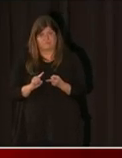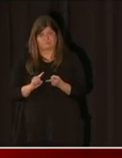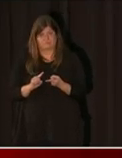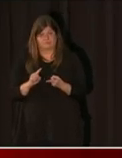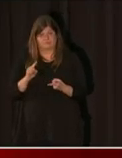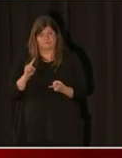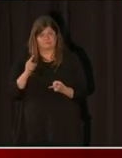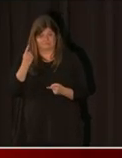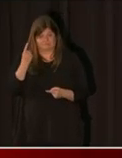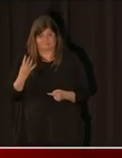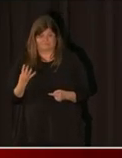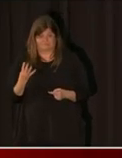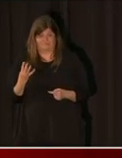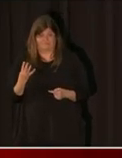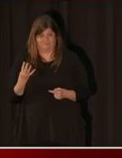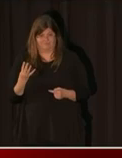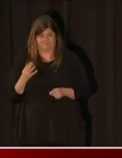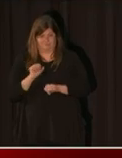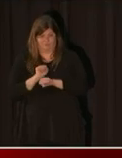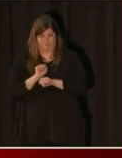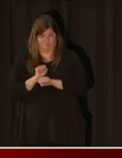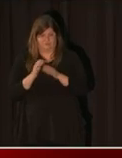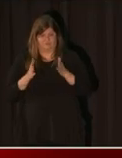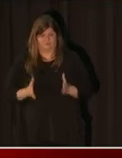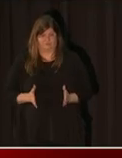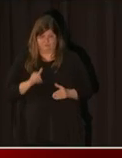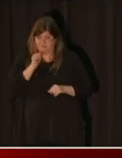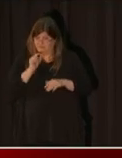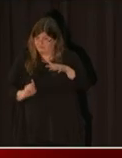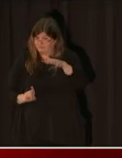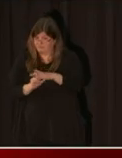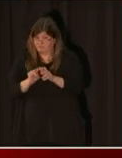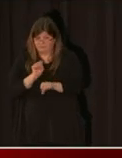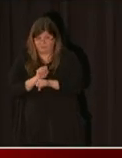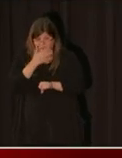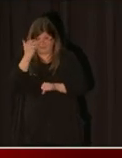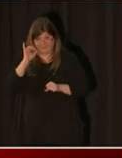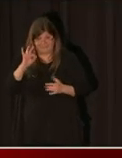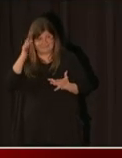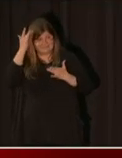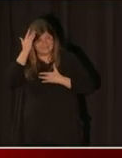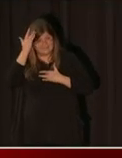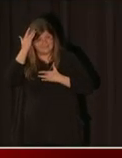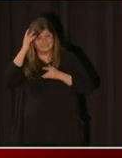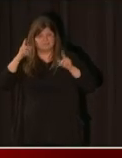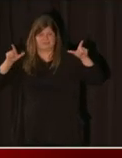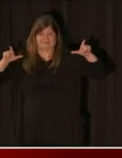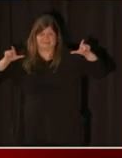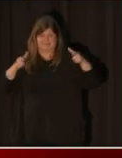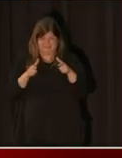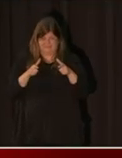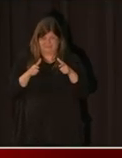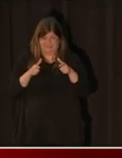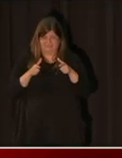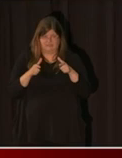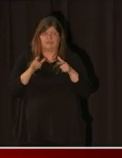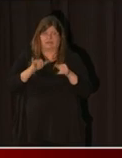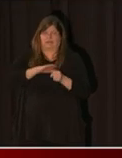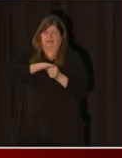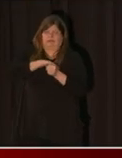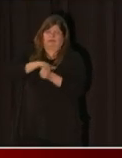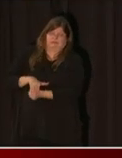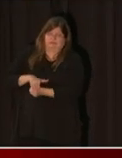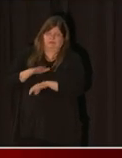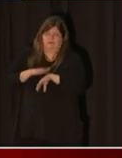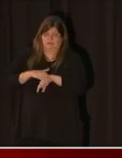of quarantine or sickness. And that puts a pressure to be able to safely oversee the residents there. It puts pressure